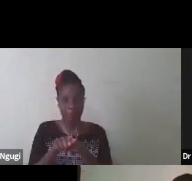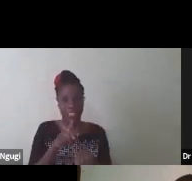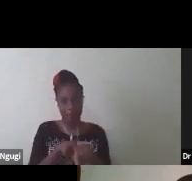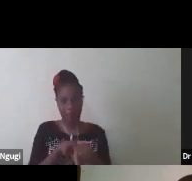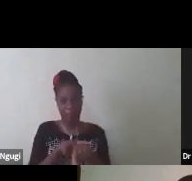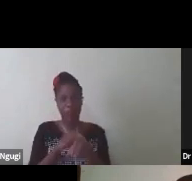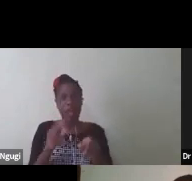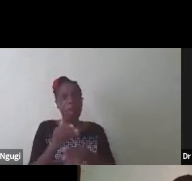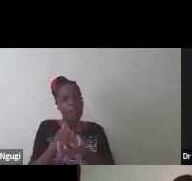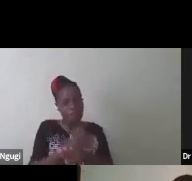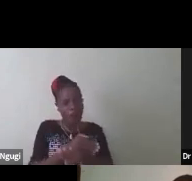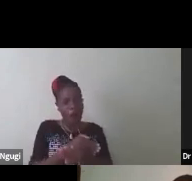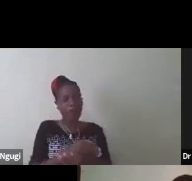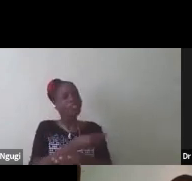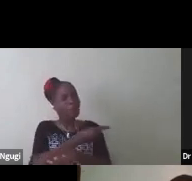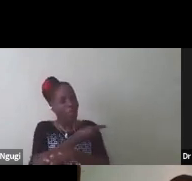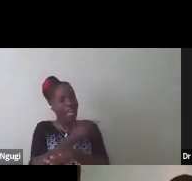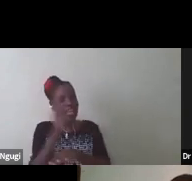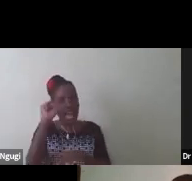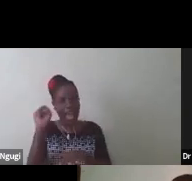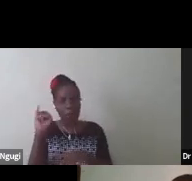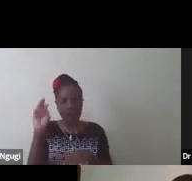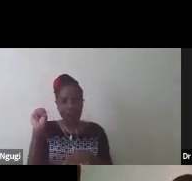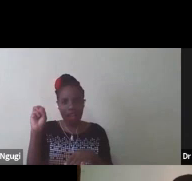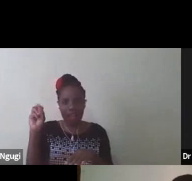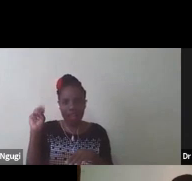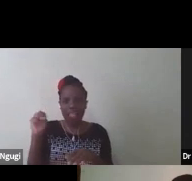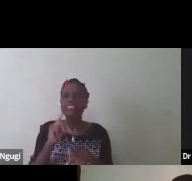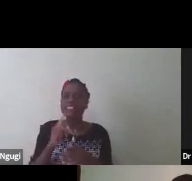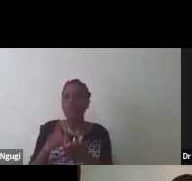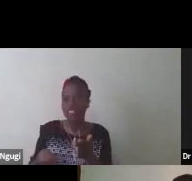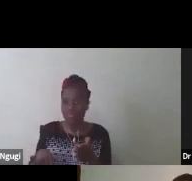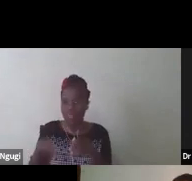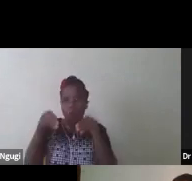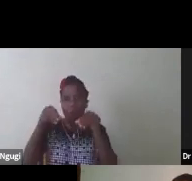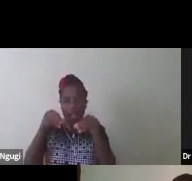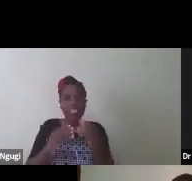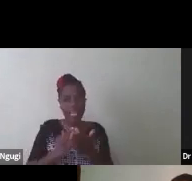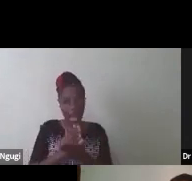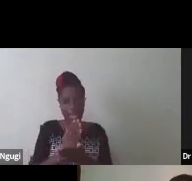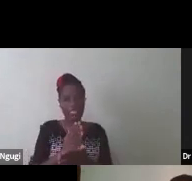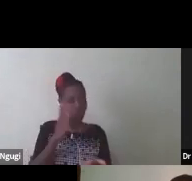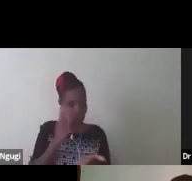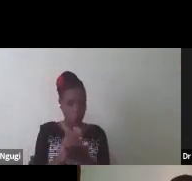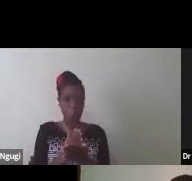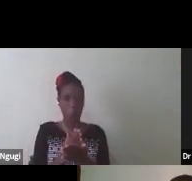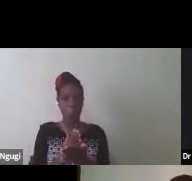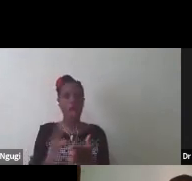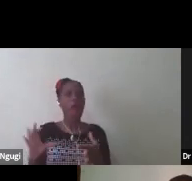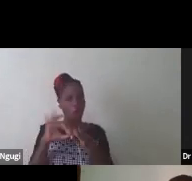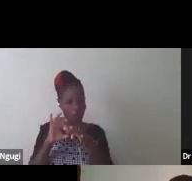just highlighted on what he thinks Quality Rights Mental Health Initiative is best fit, if it is best fit for mental and